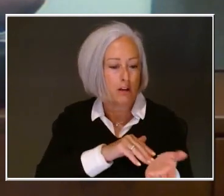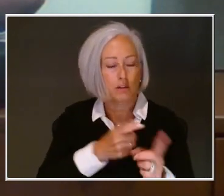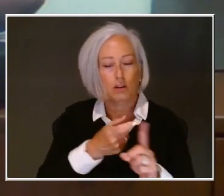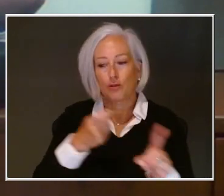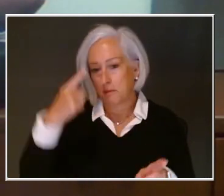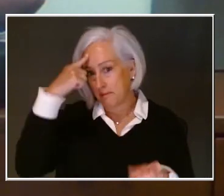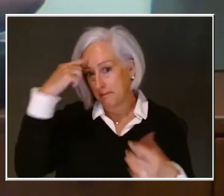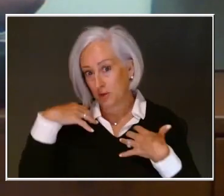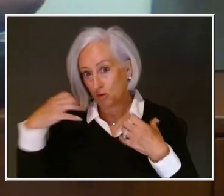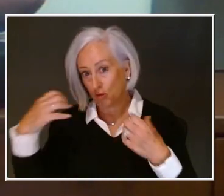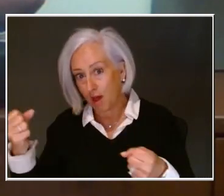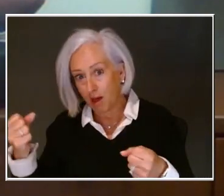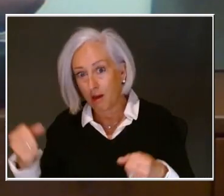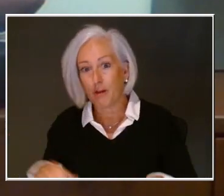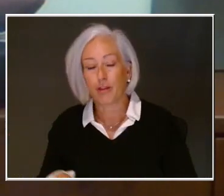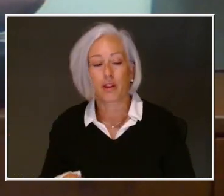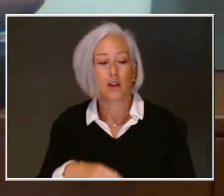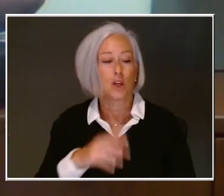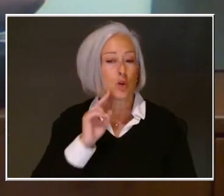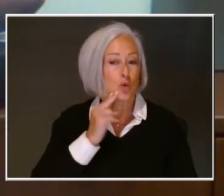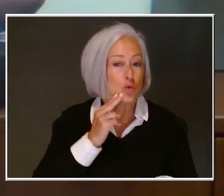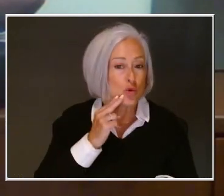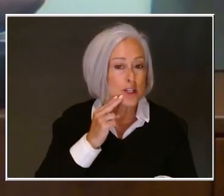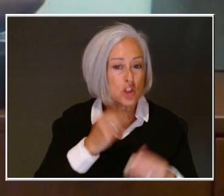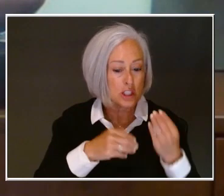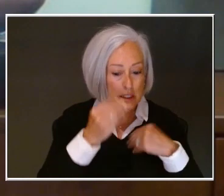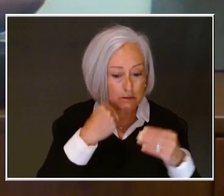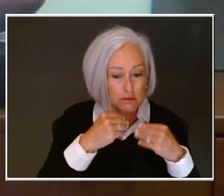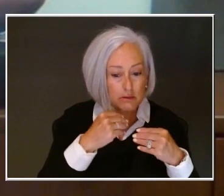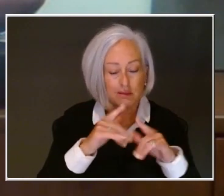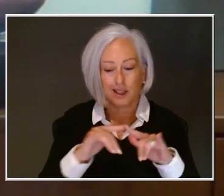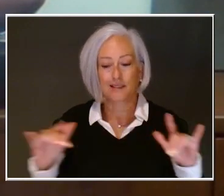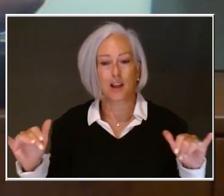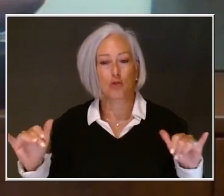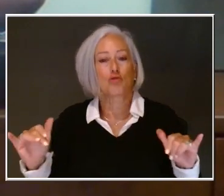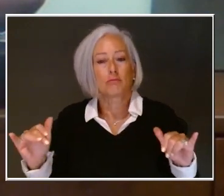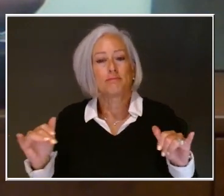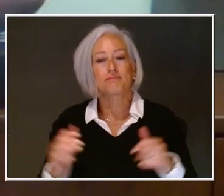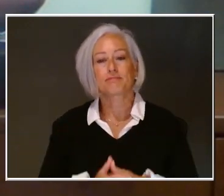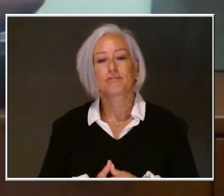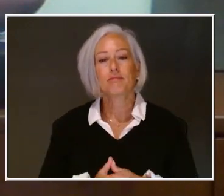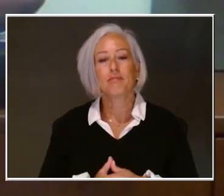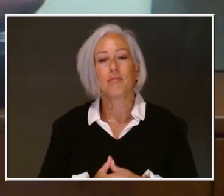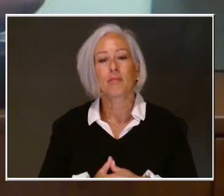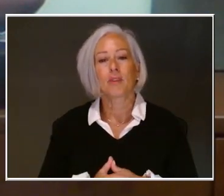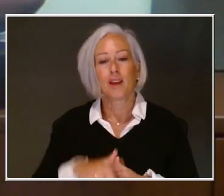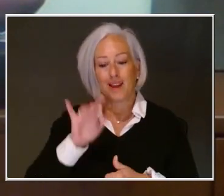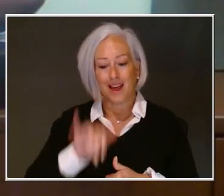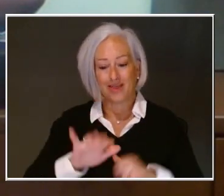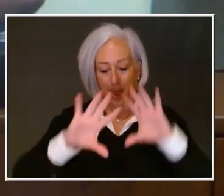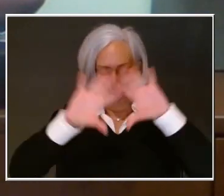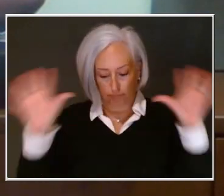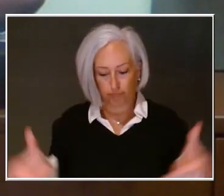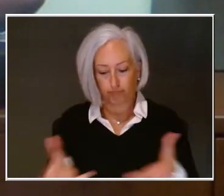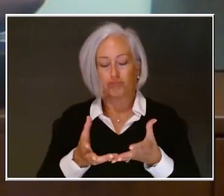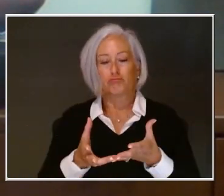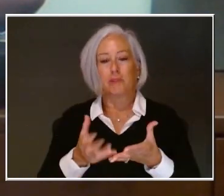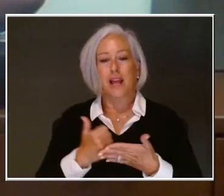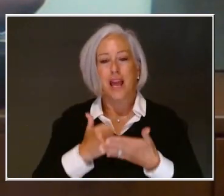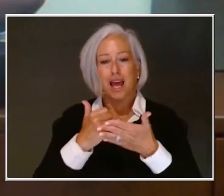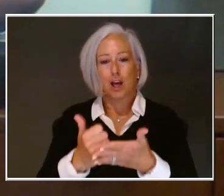And so I think tying all that together brings the potential of an amazing care model for our